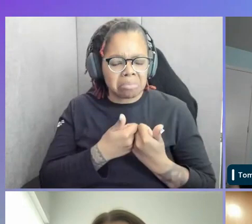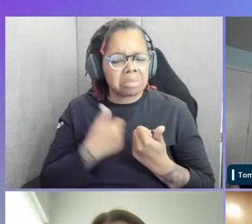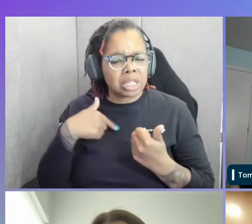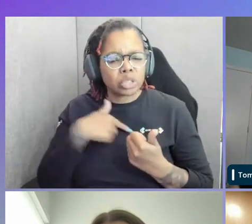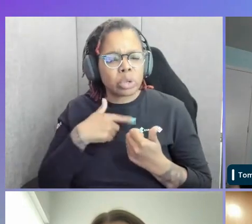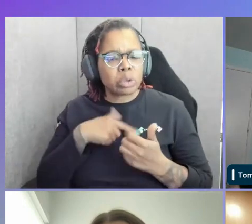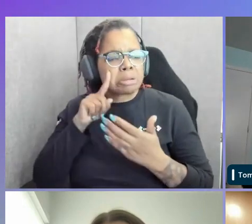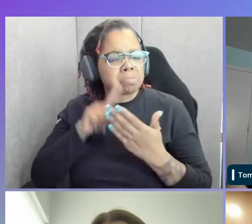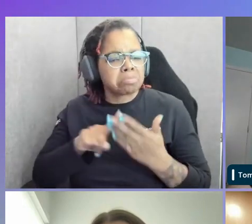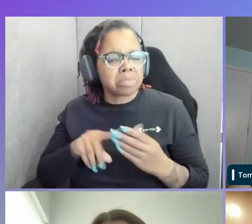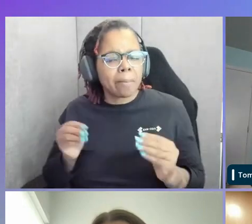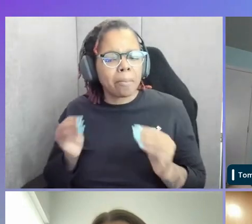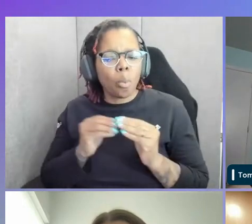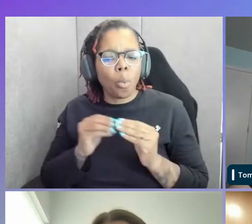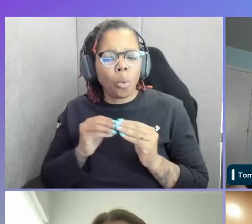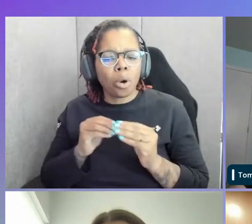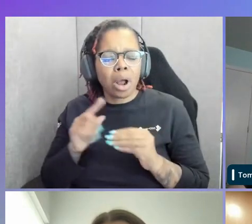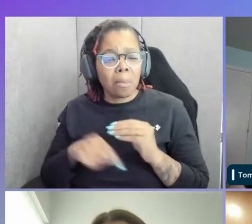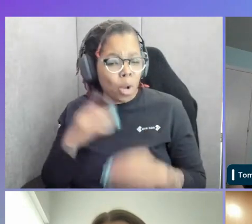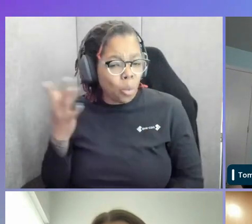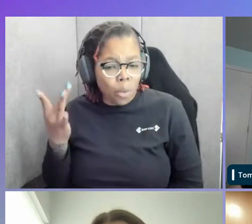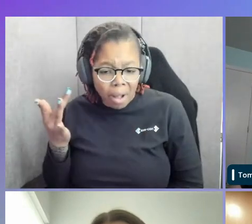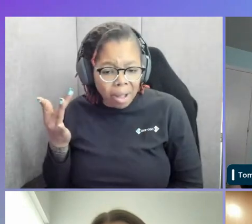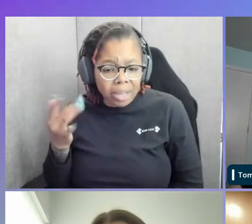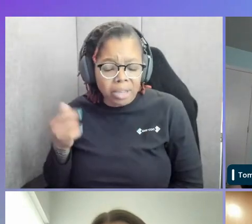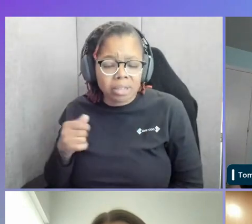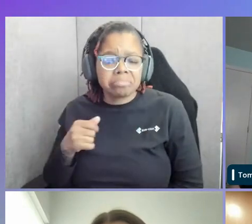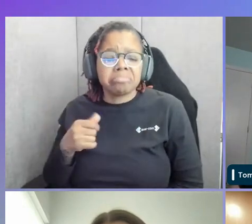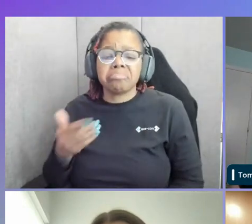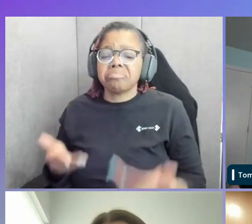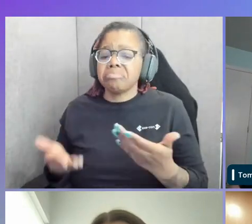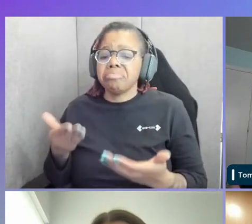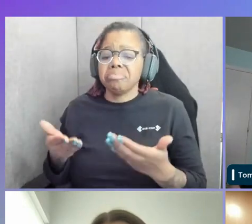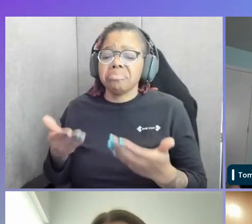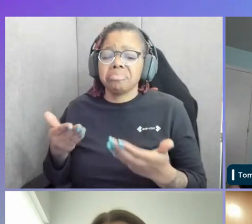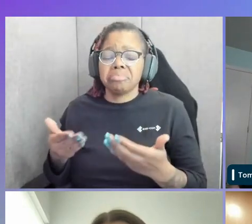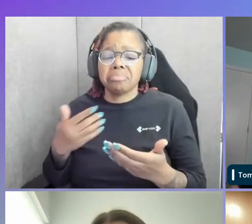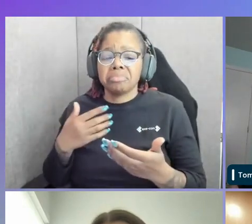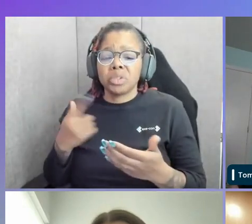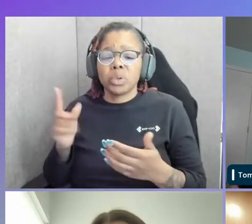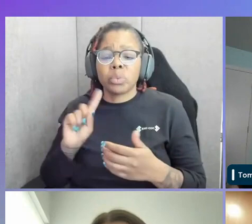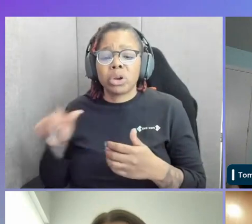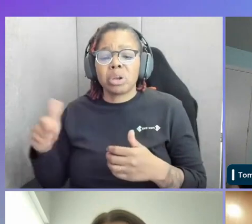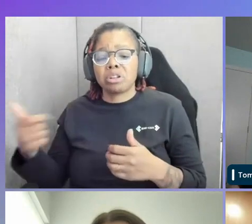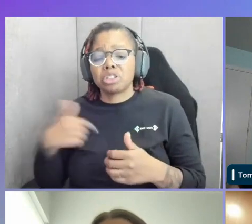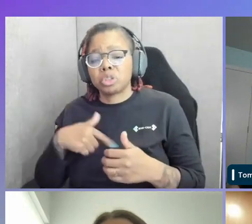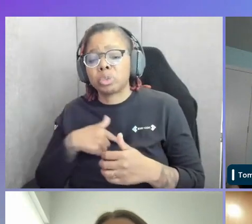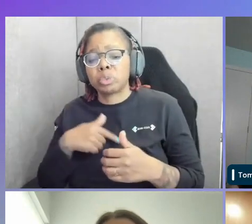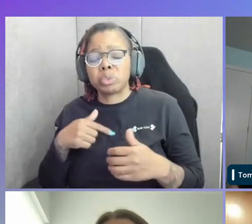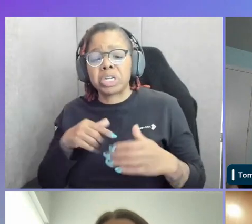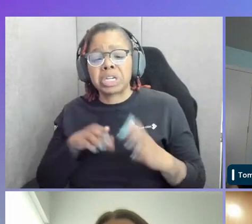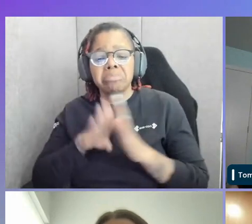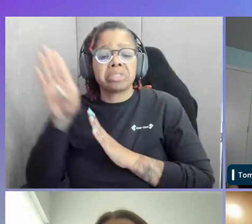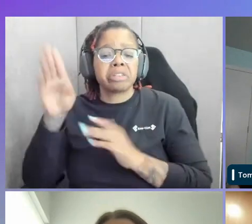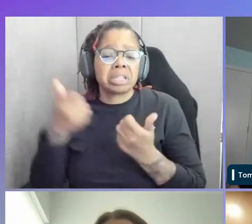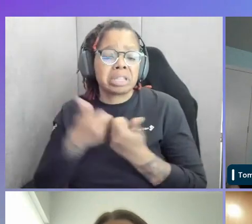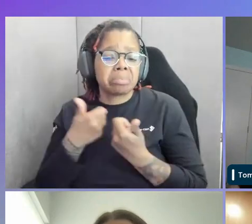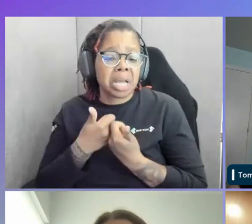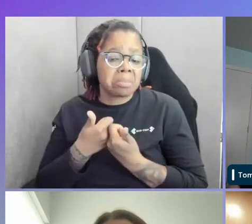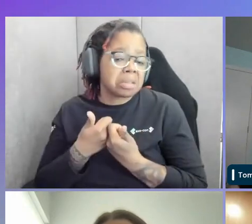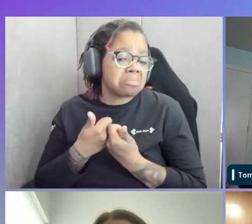little bit more detail of why that is and perhaps where else we can go with gaming and pairing that